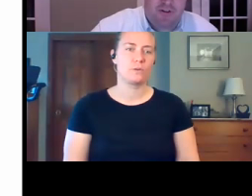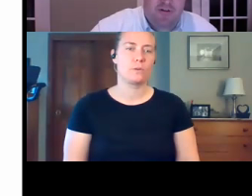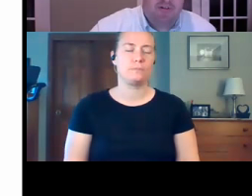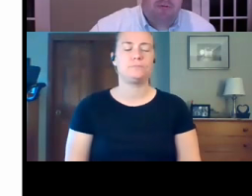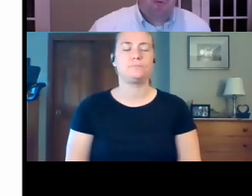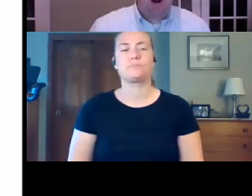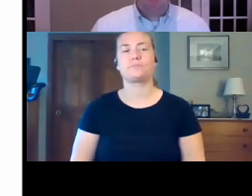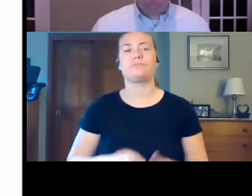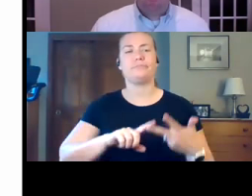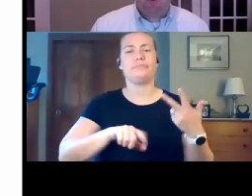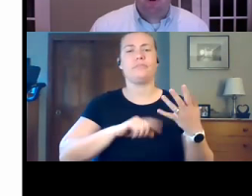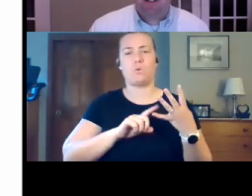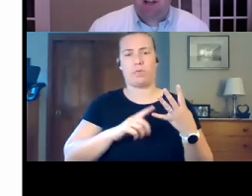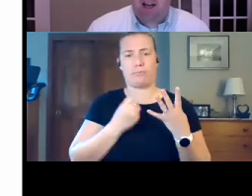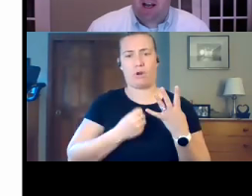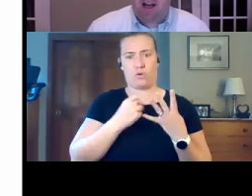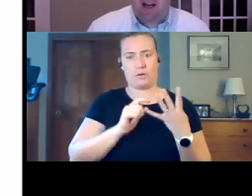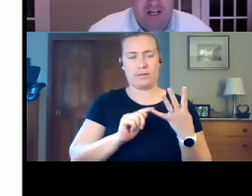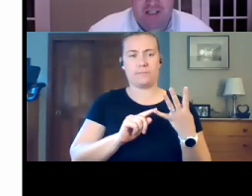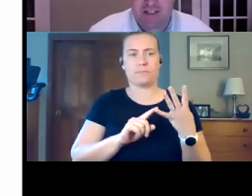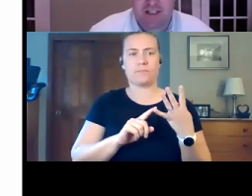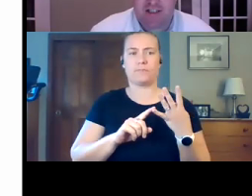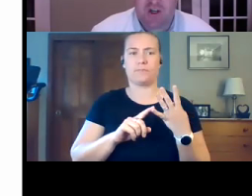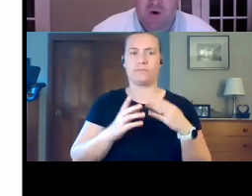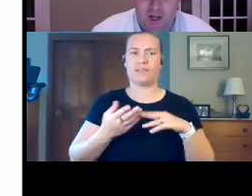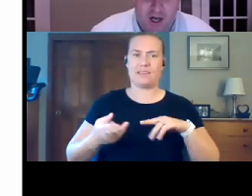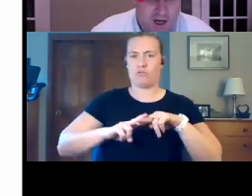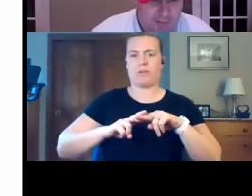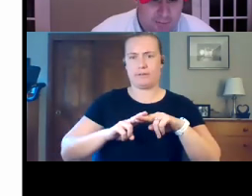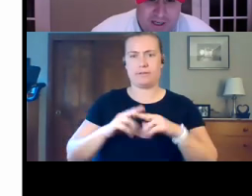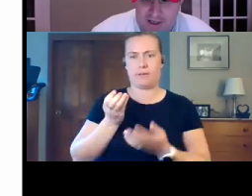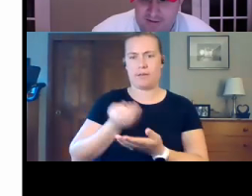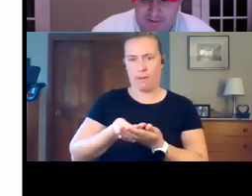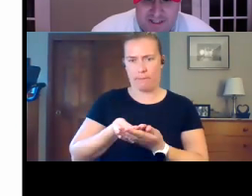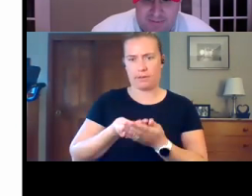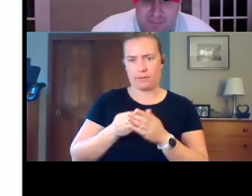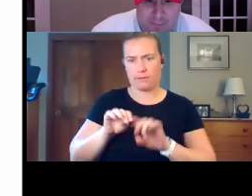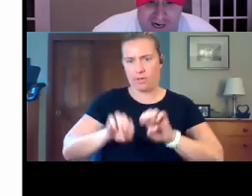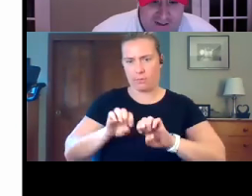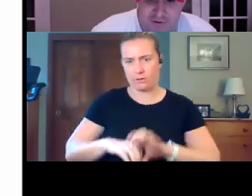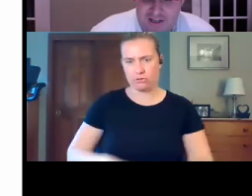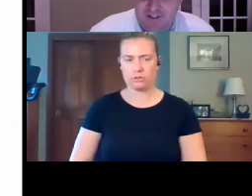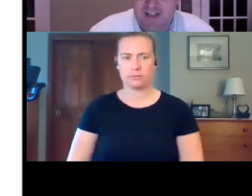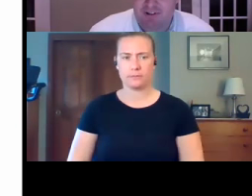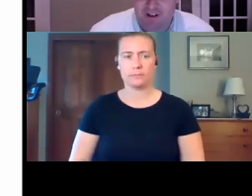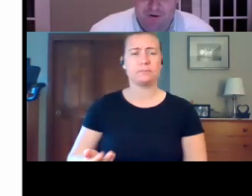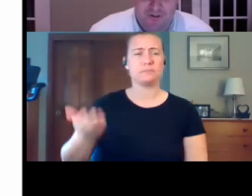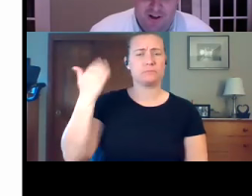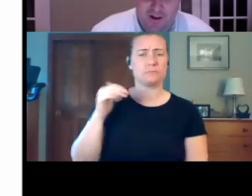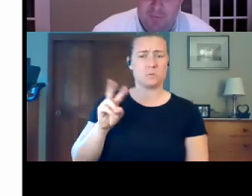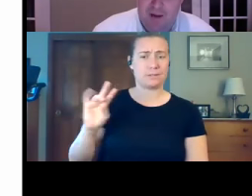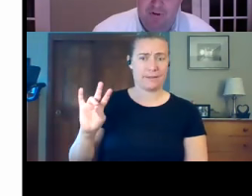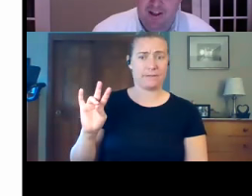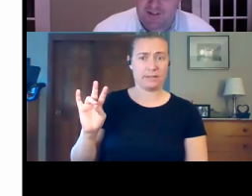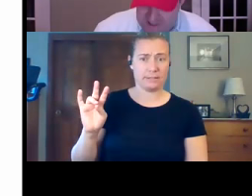So the fourth priority is really to increase economic evaluations. And so since back in 2007, there was